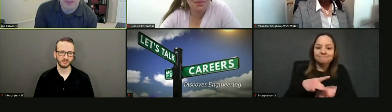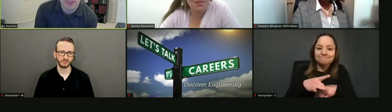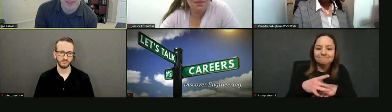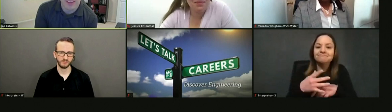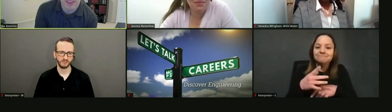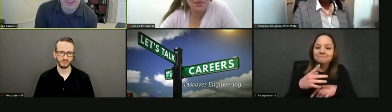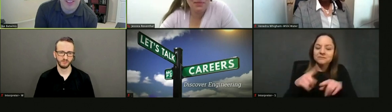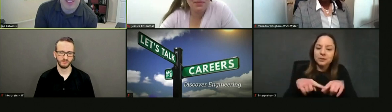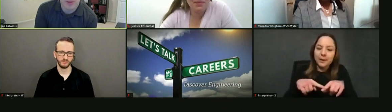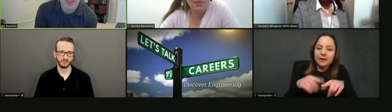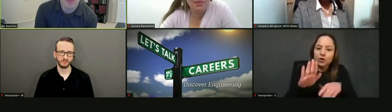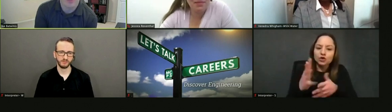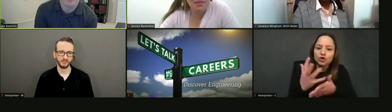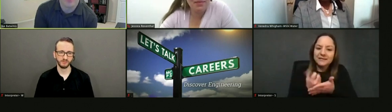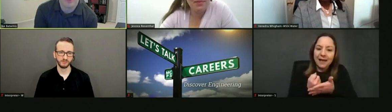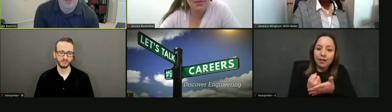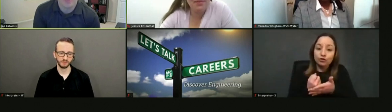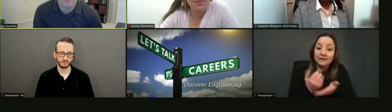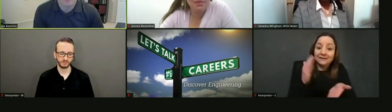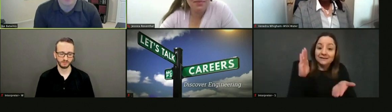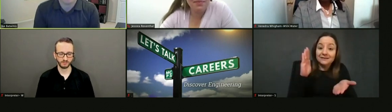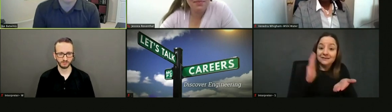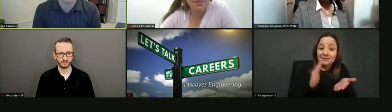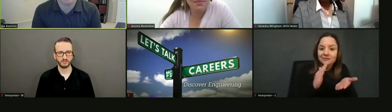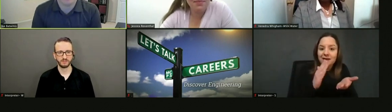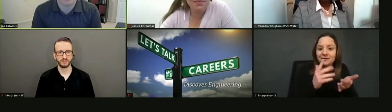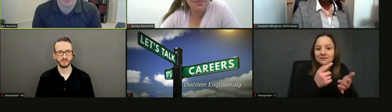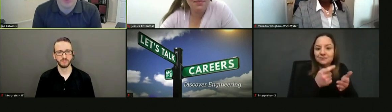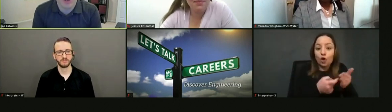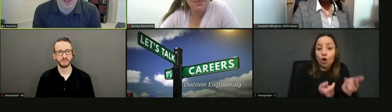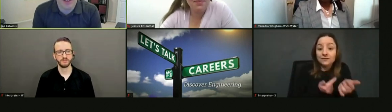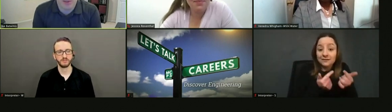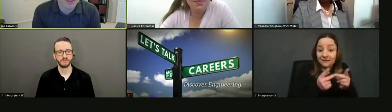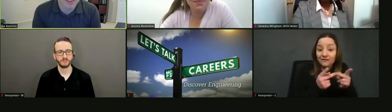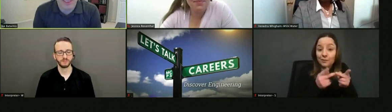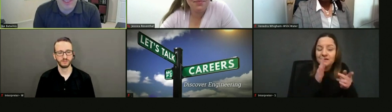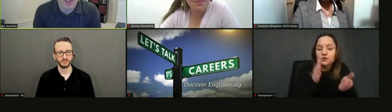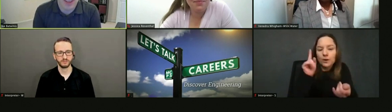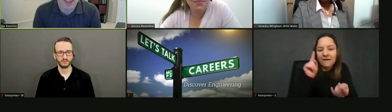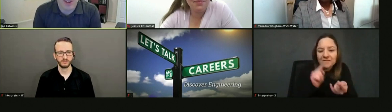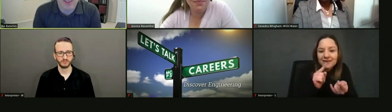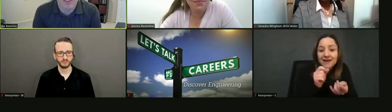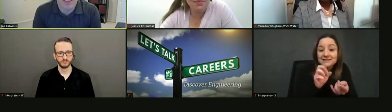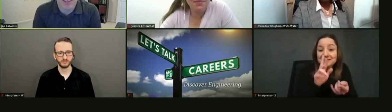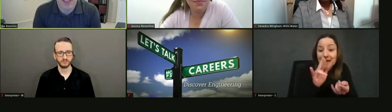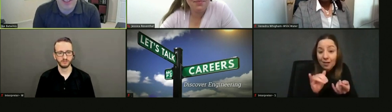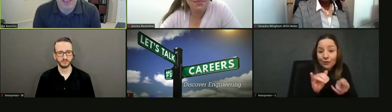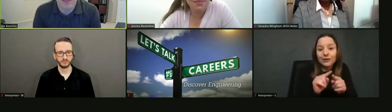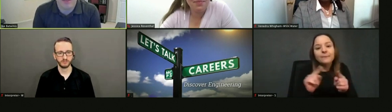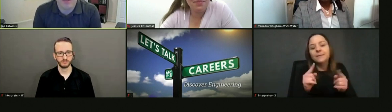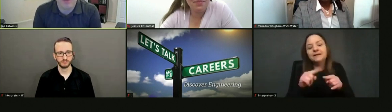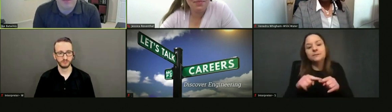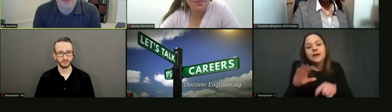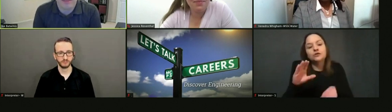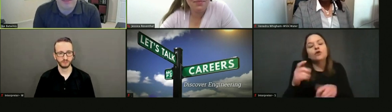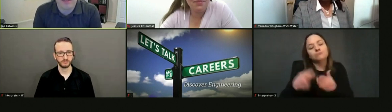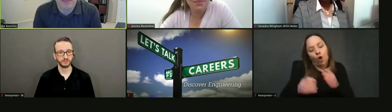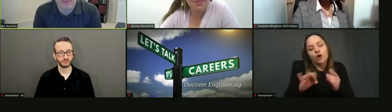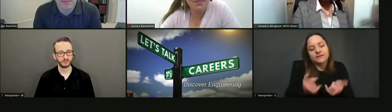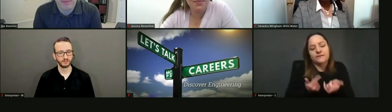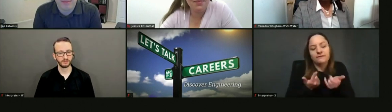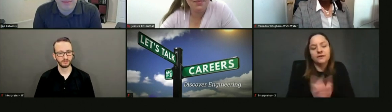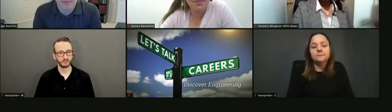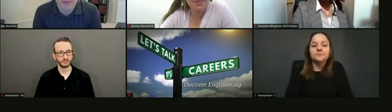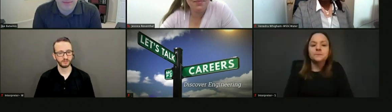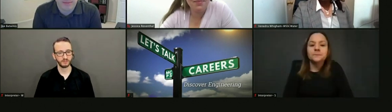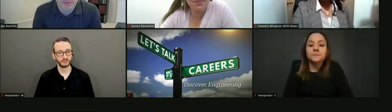So less expensive places are going to have lower starting salaries, but it's all kind of cost of living adjusted. For sure.